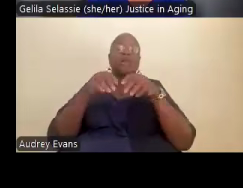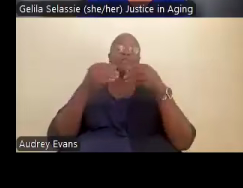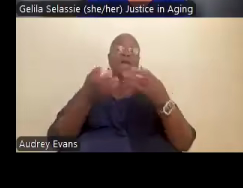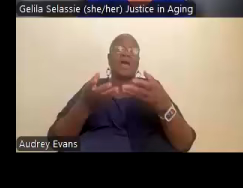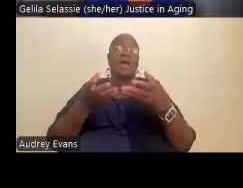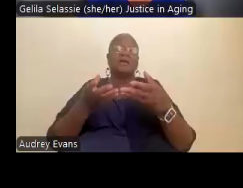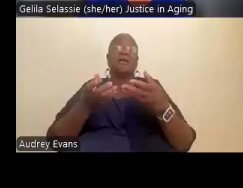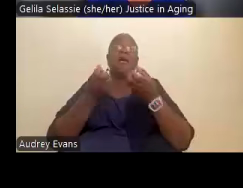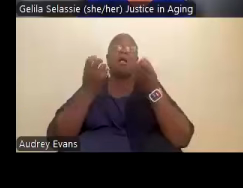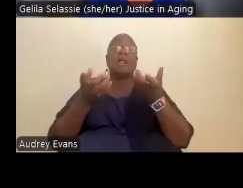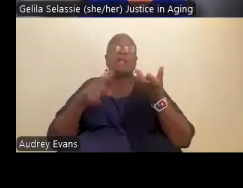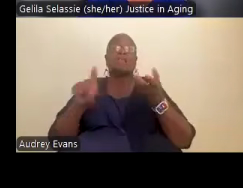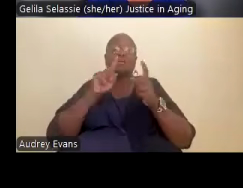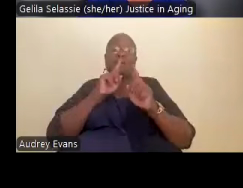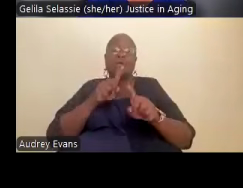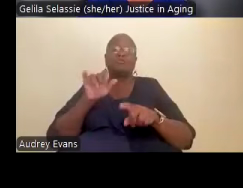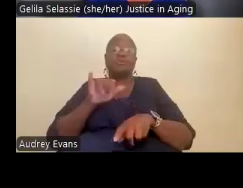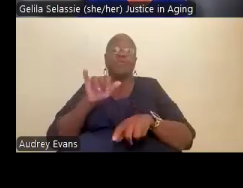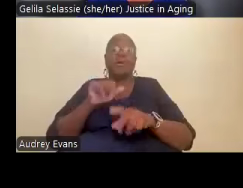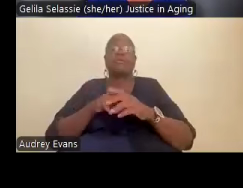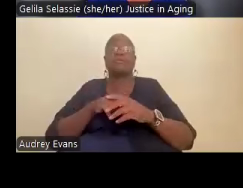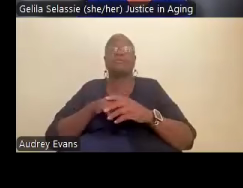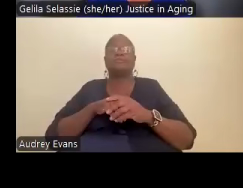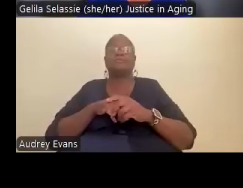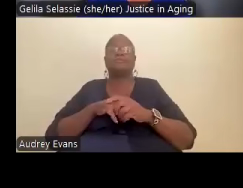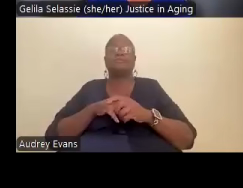a lot of those answers as well.